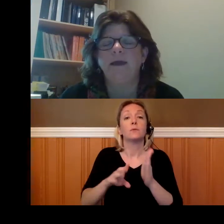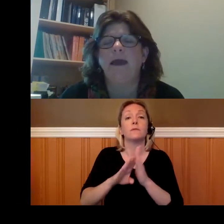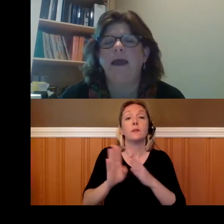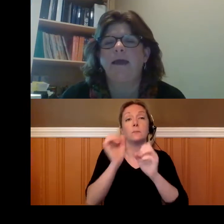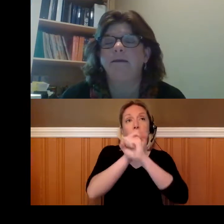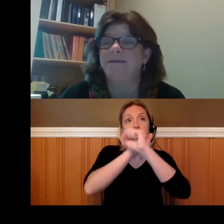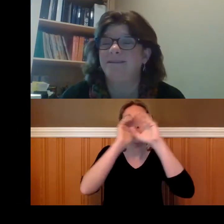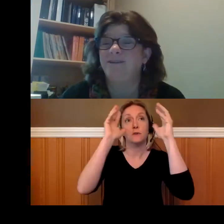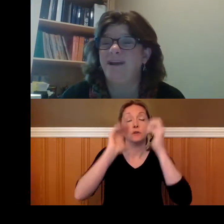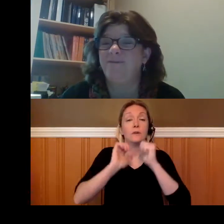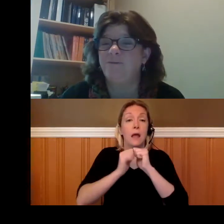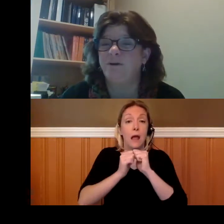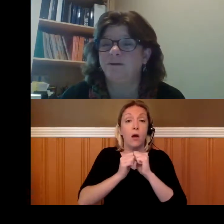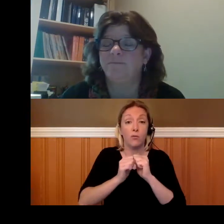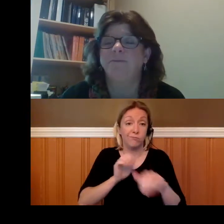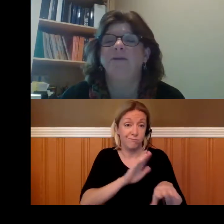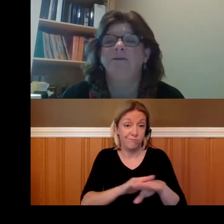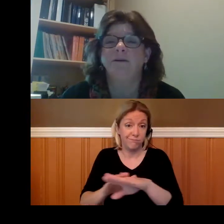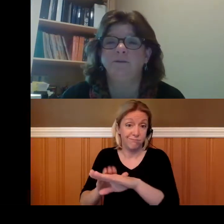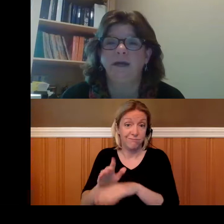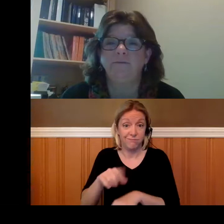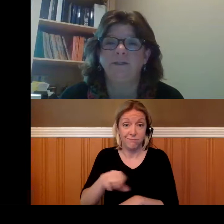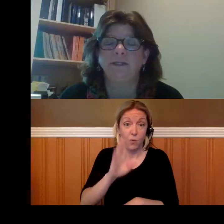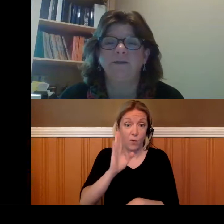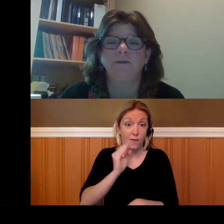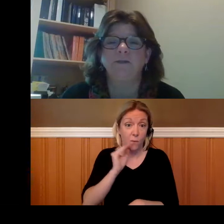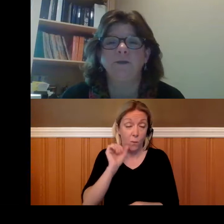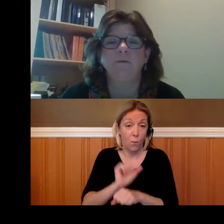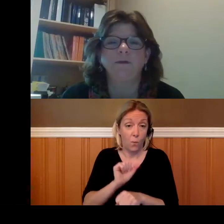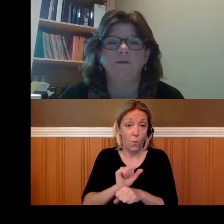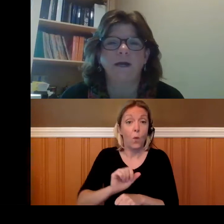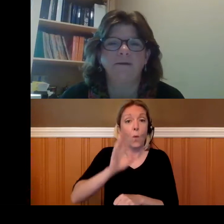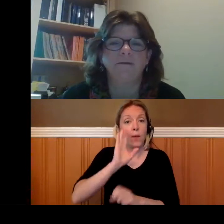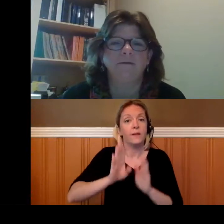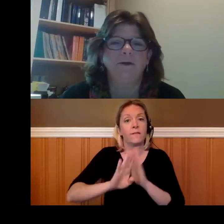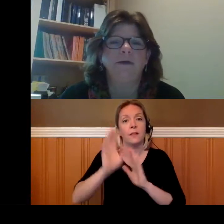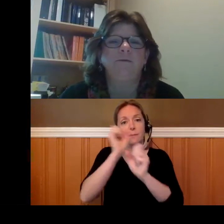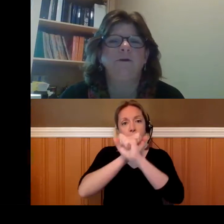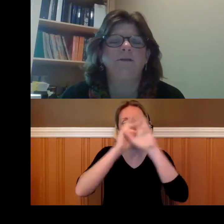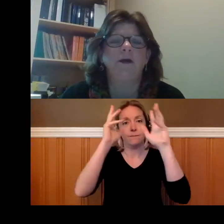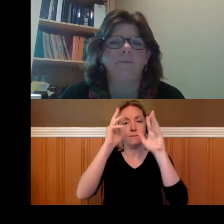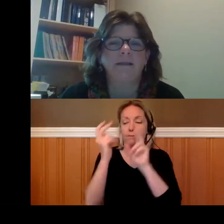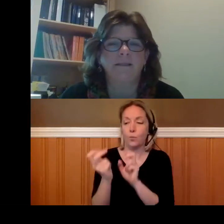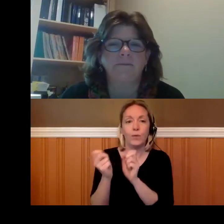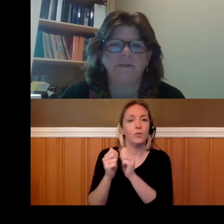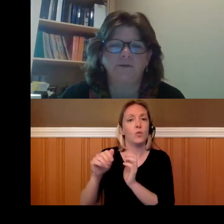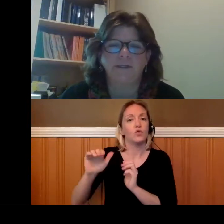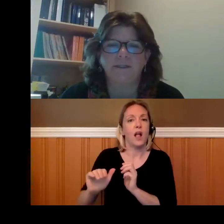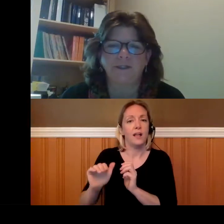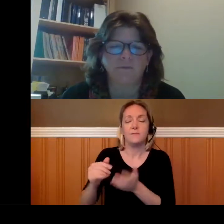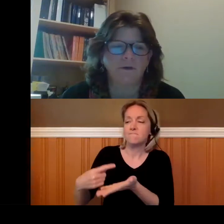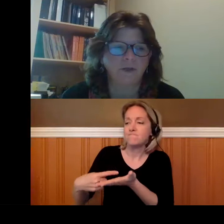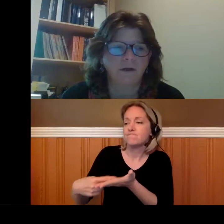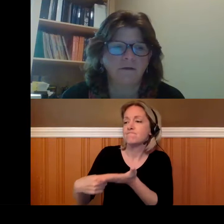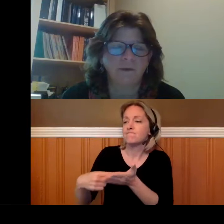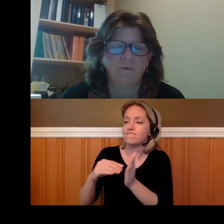going to have homework. You're going to create a vision, and you're going to do that with your child. We're going to talk about the steps to transition. We're going to talk a little bit more